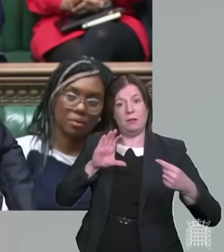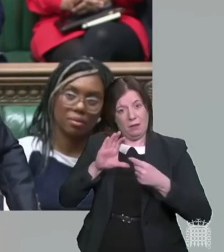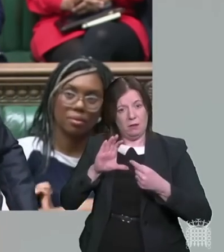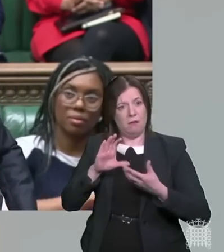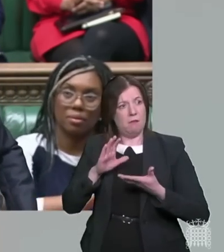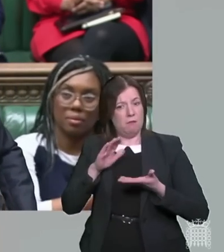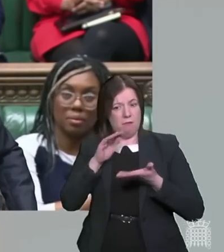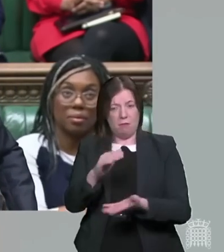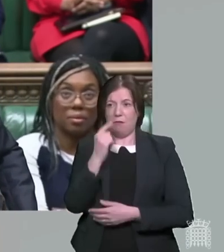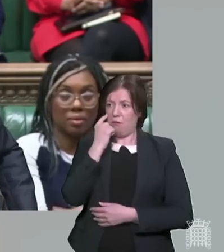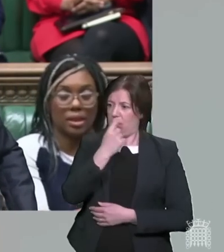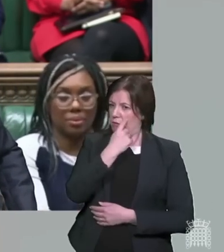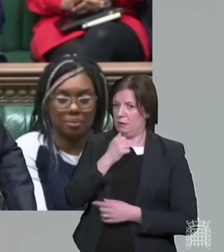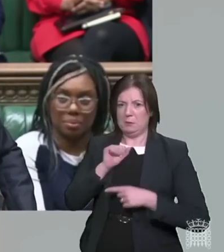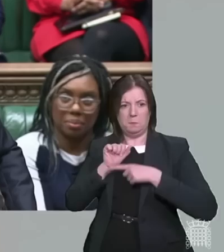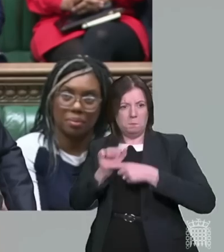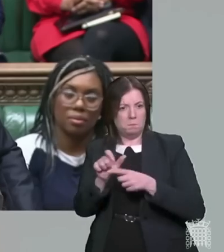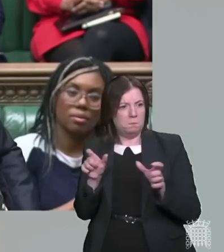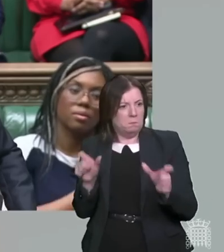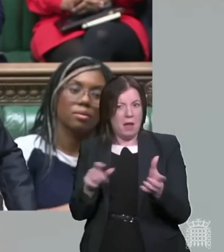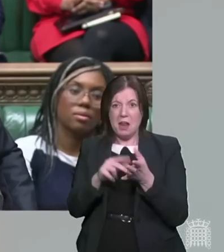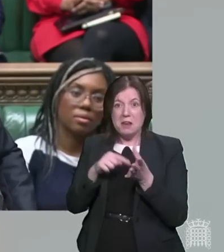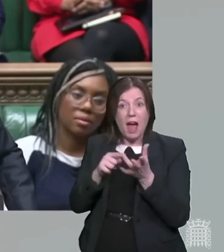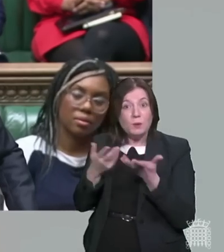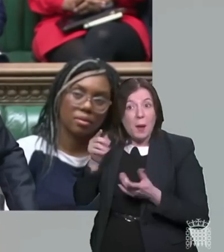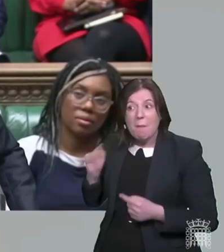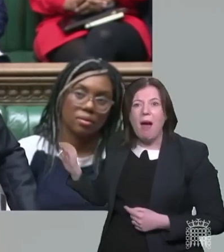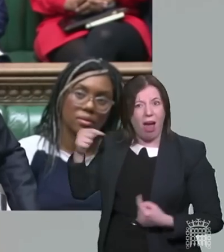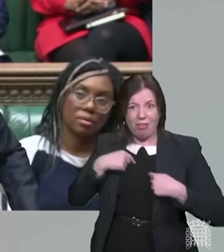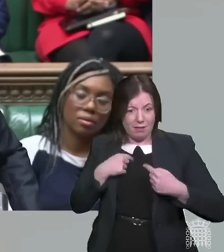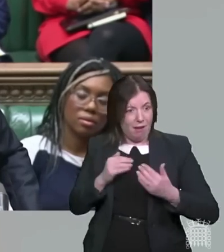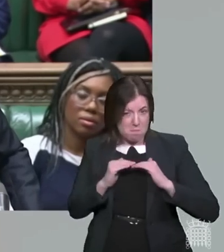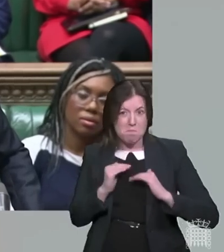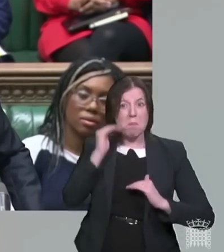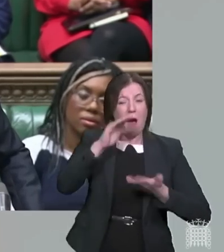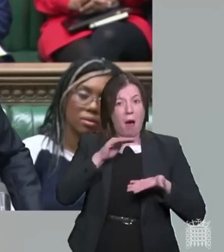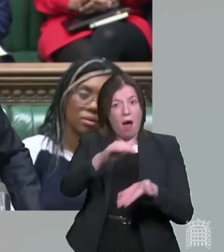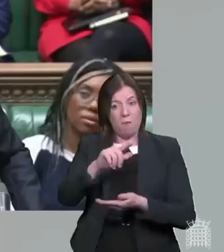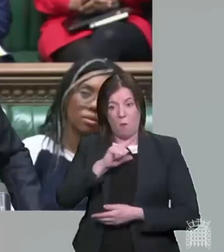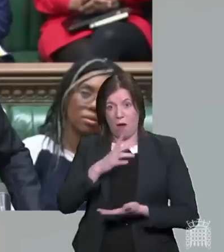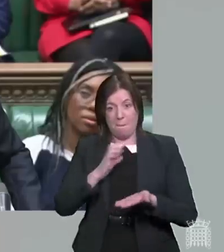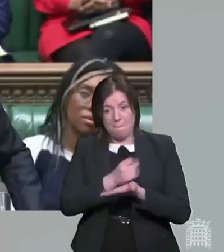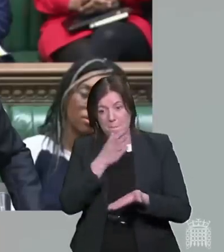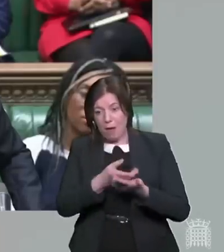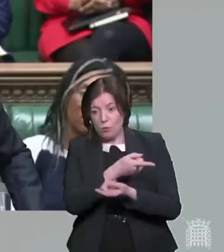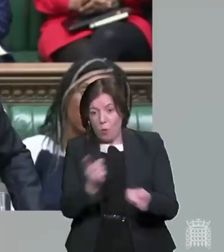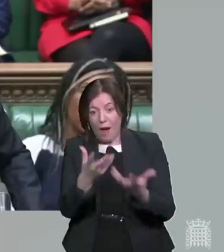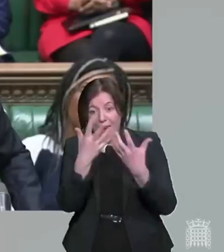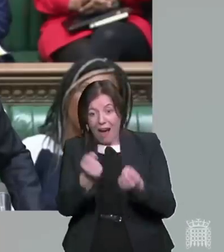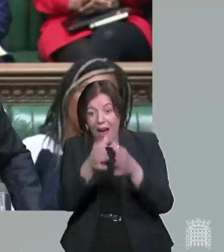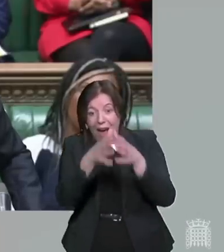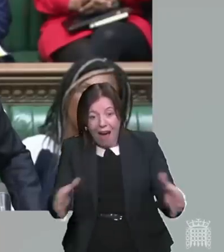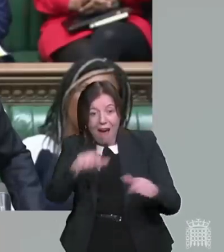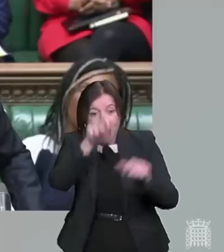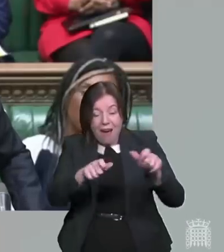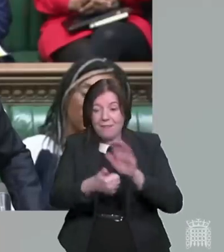of the leading spenders on defence in NATO, and we will continue to ensure that we have one of the best equipped fighting forces anywhere in the world. And as we can